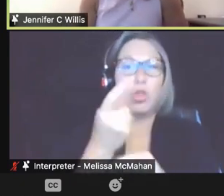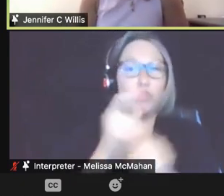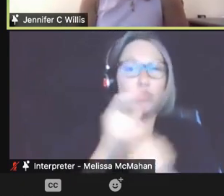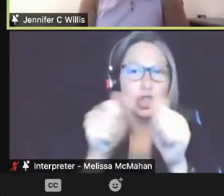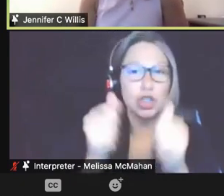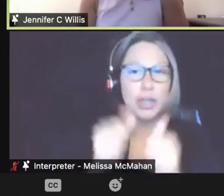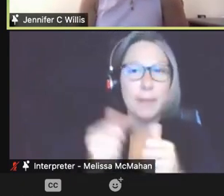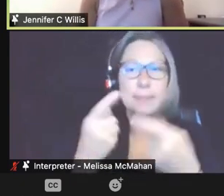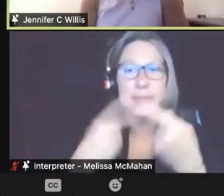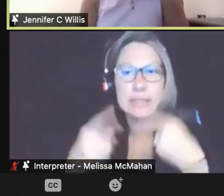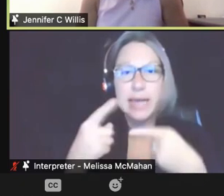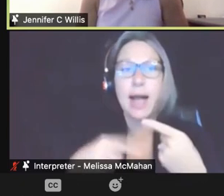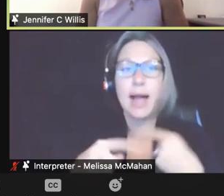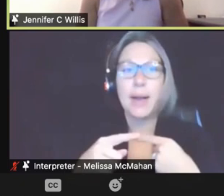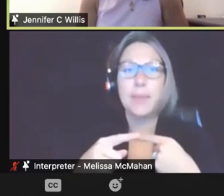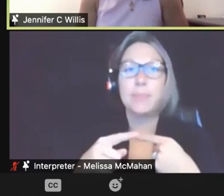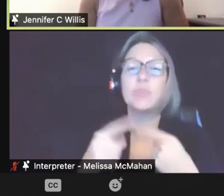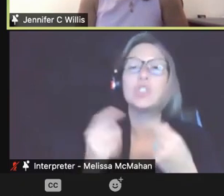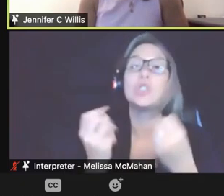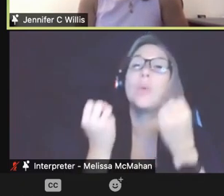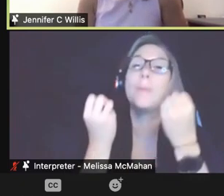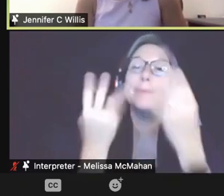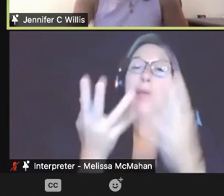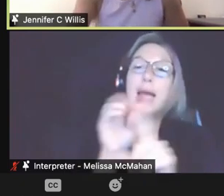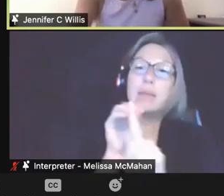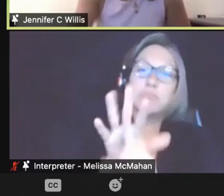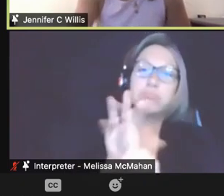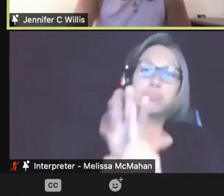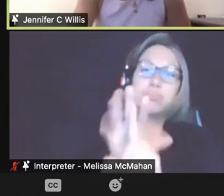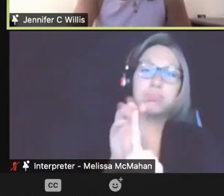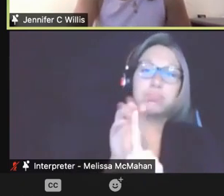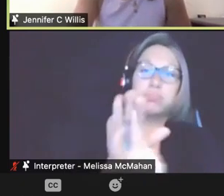those opportunities for children to be required to use communication.